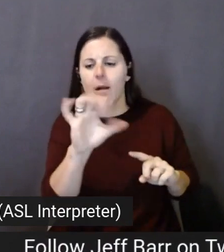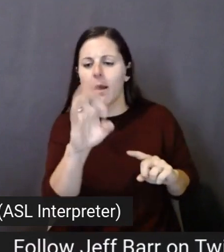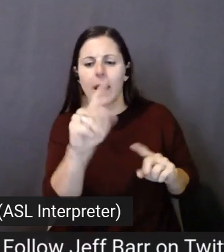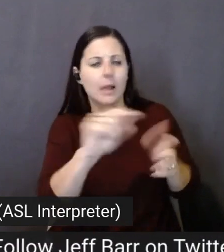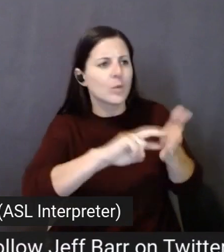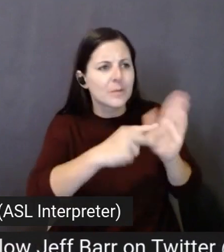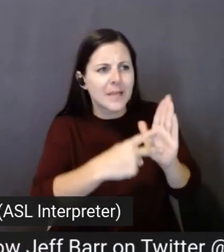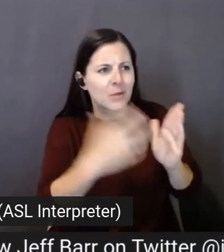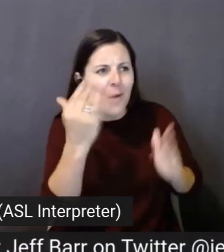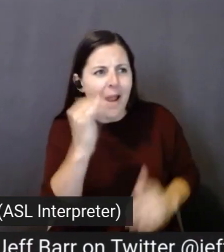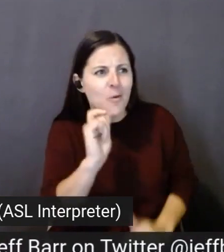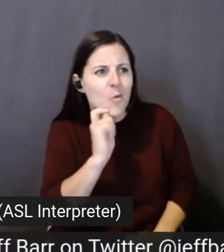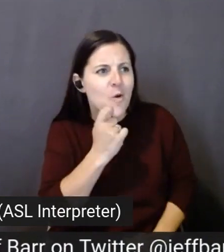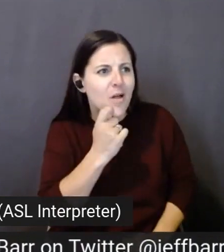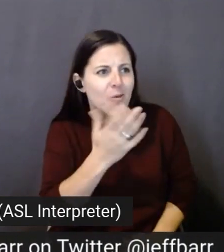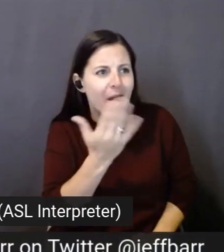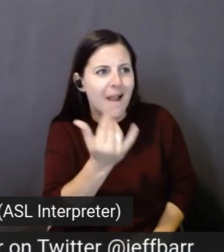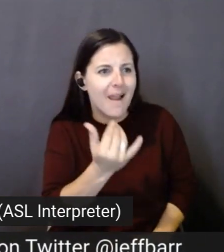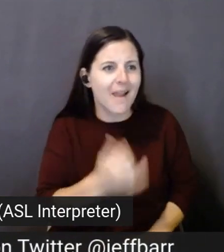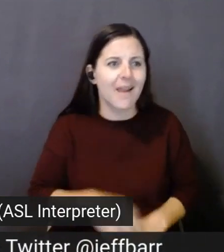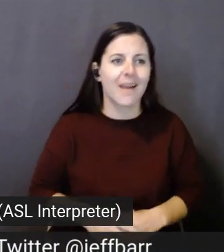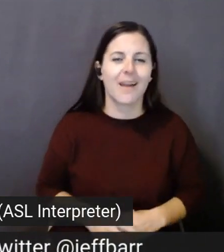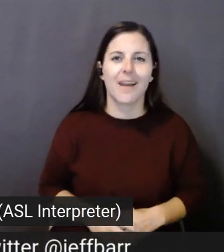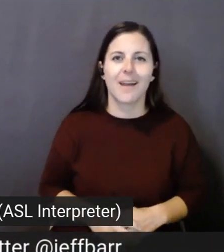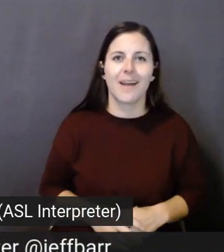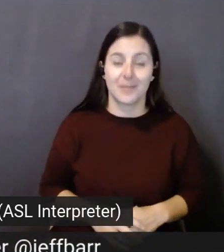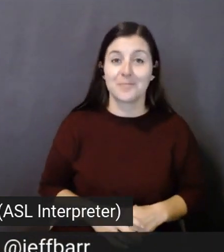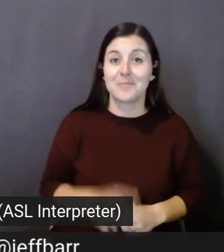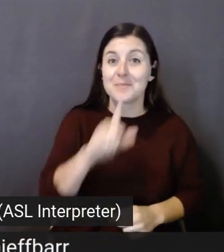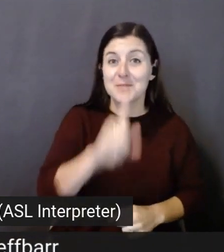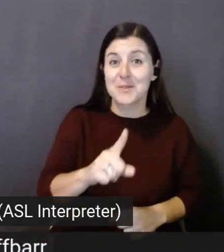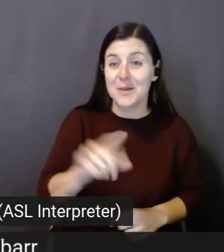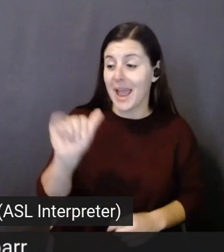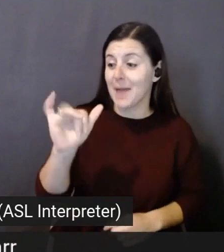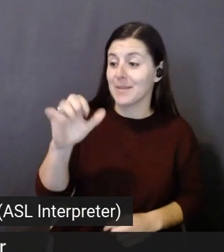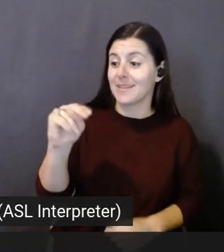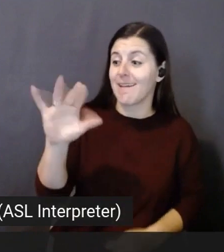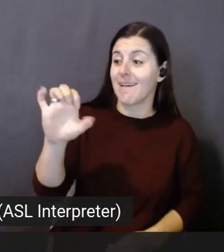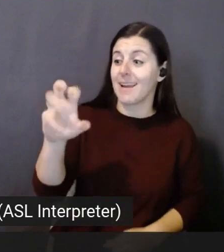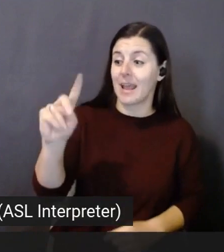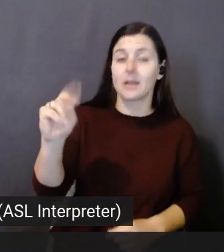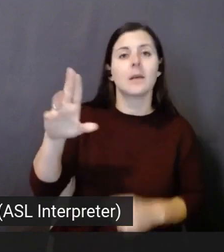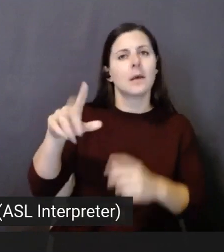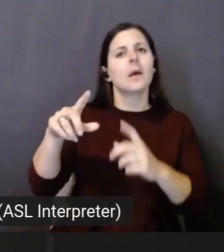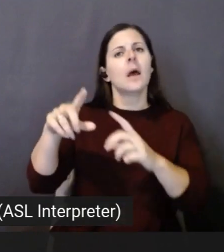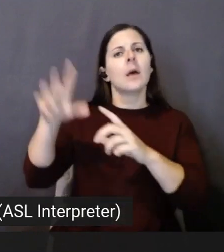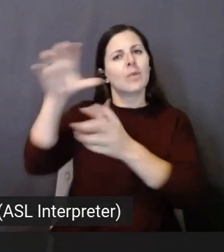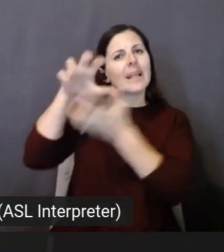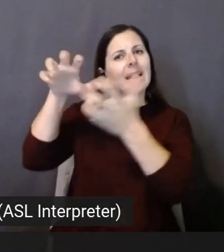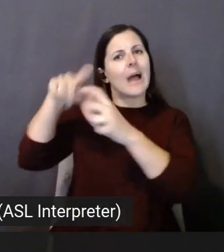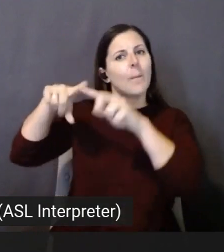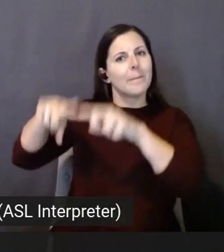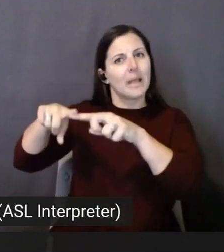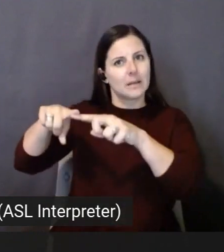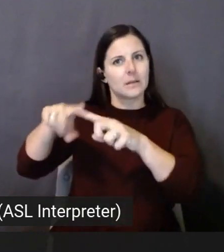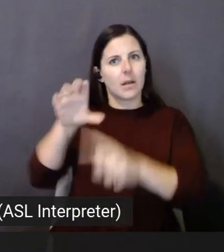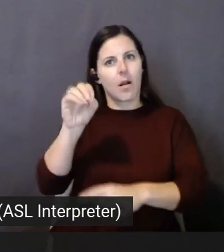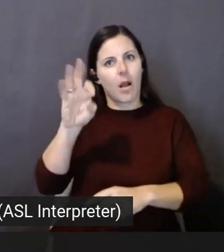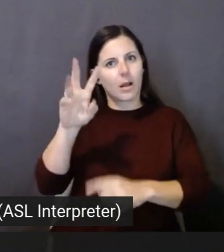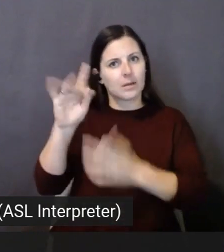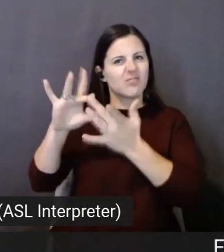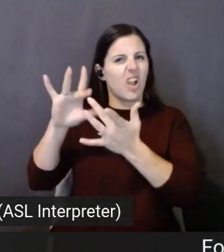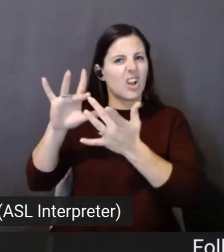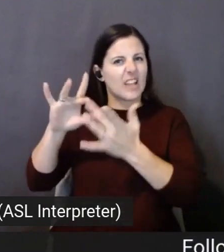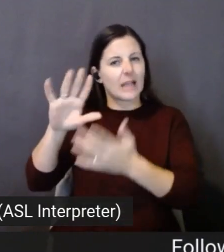about it? yeah, of course. So Amazon Connect is a cloud-based contact center that